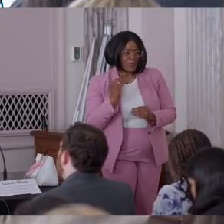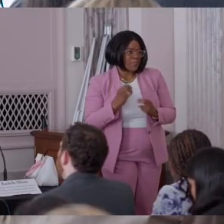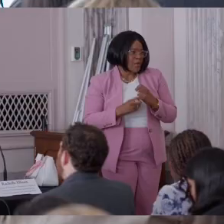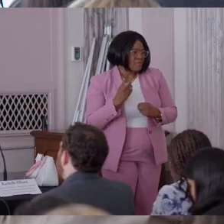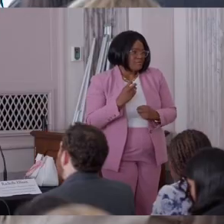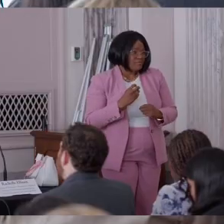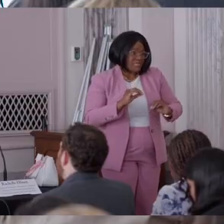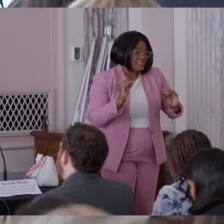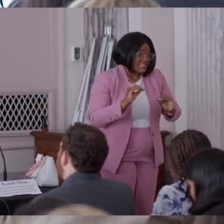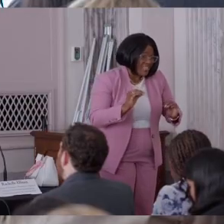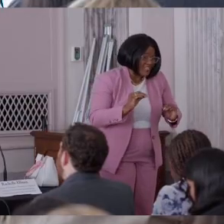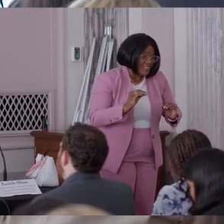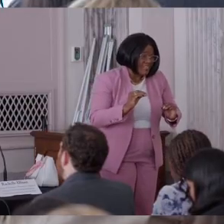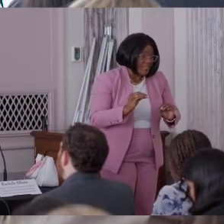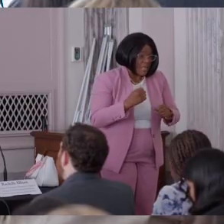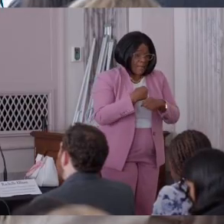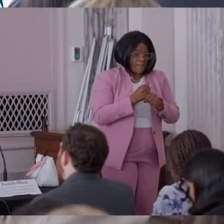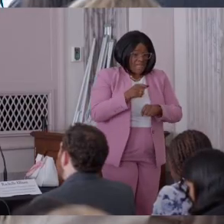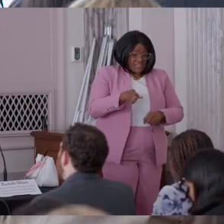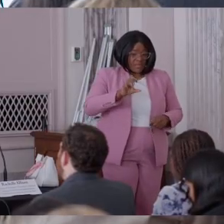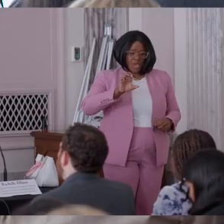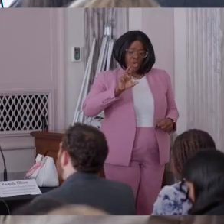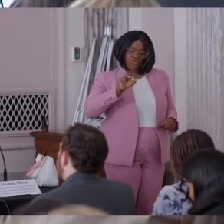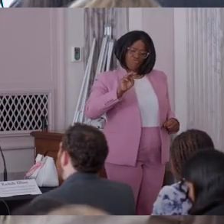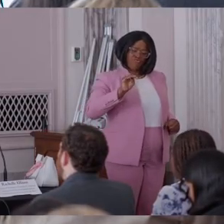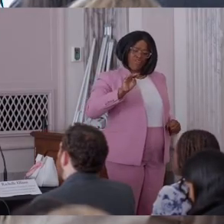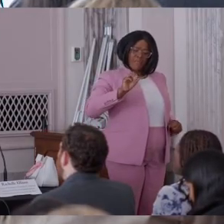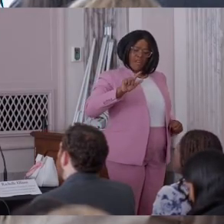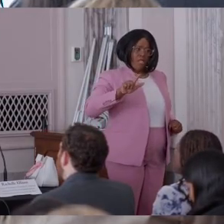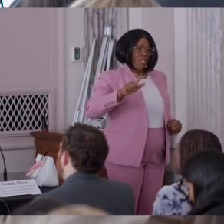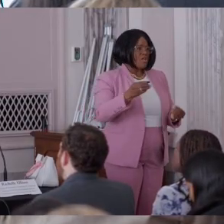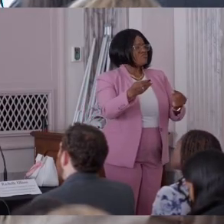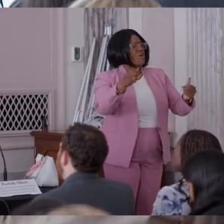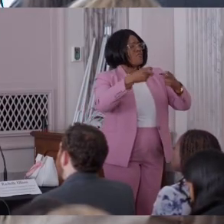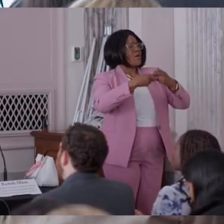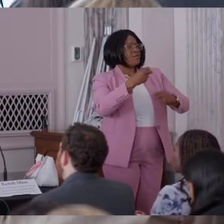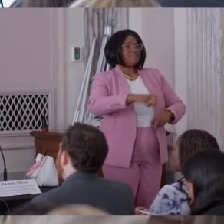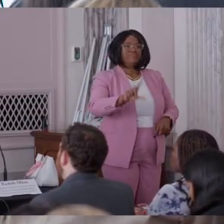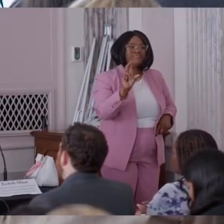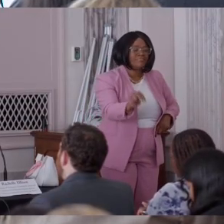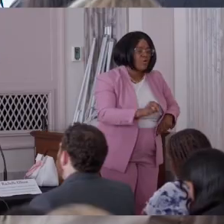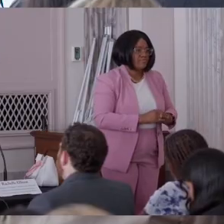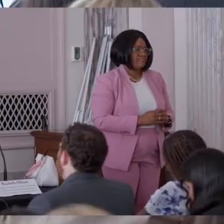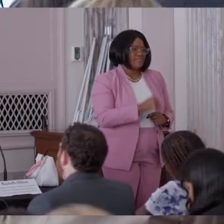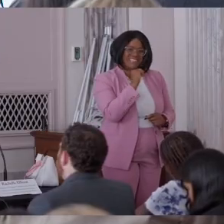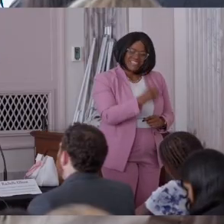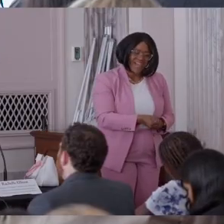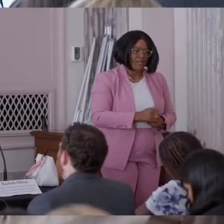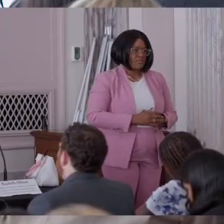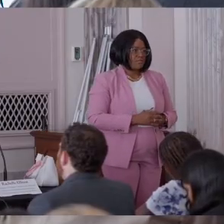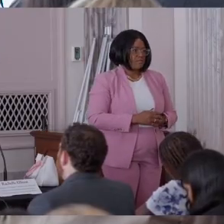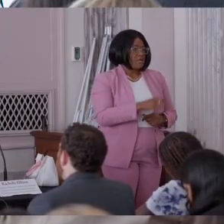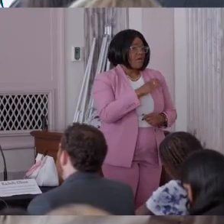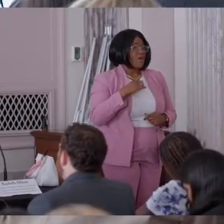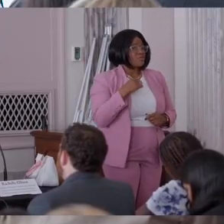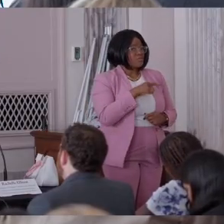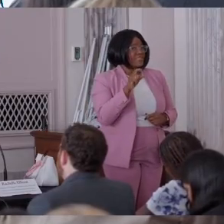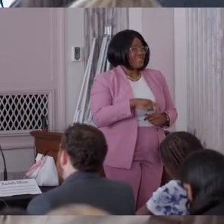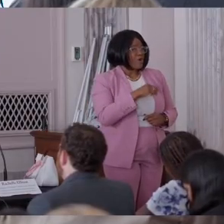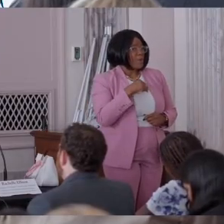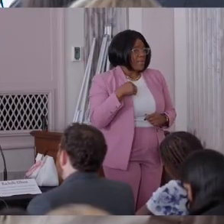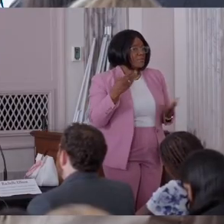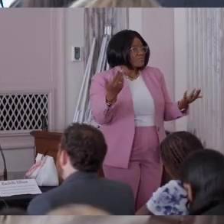remember that. Criminalization does nothing to solve homelessness, so we need Congress. We need all of our